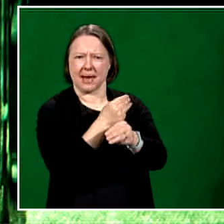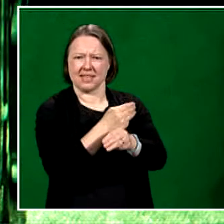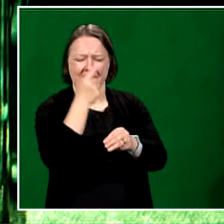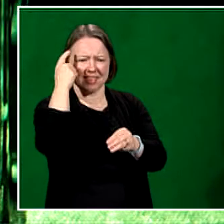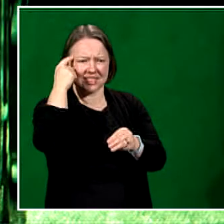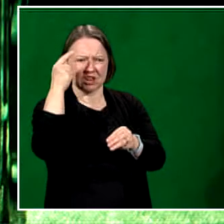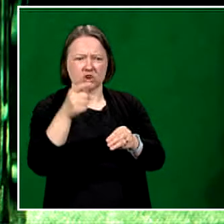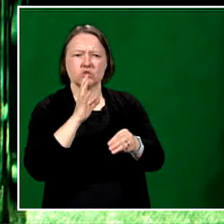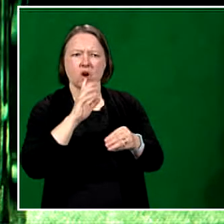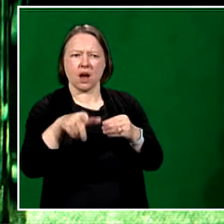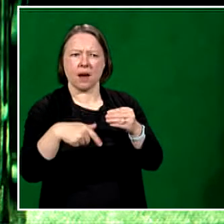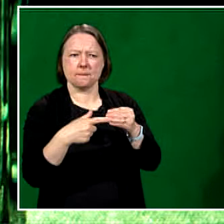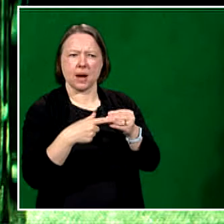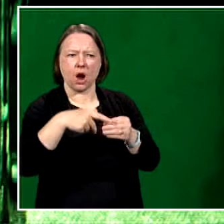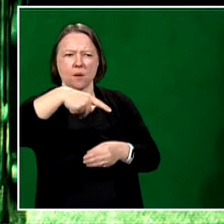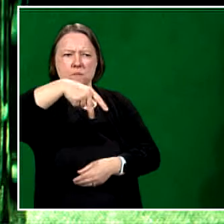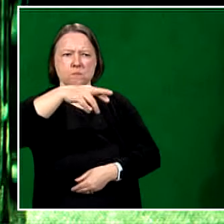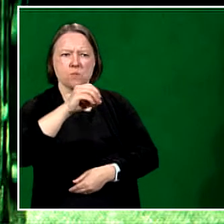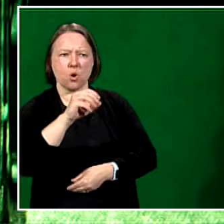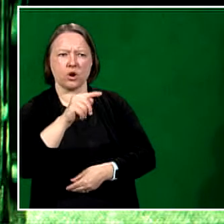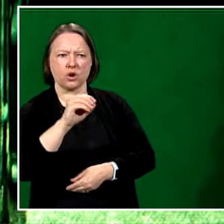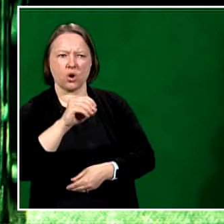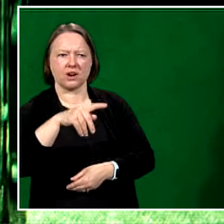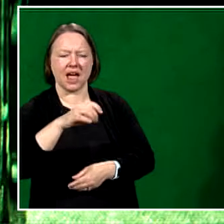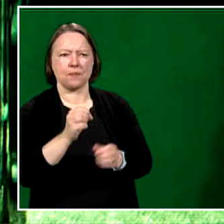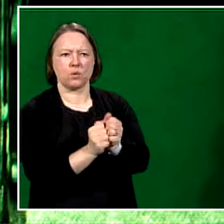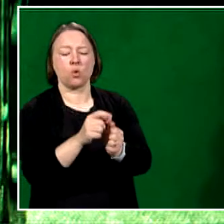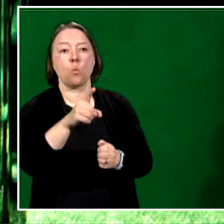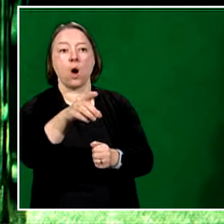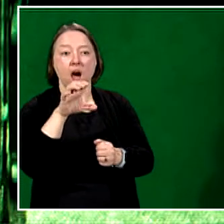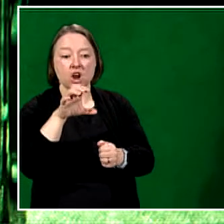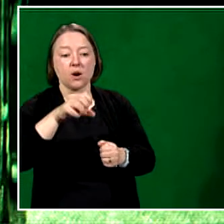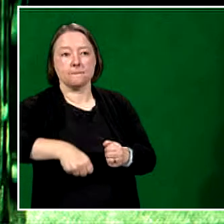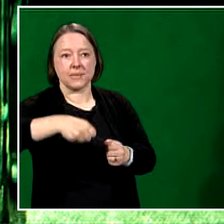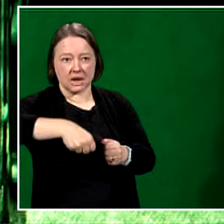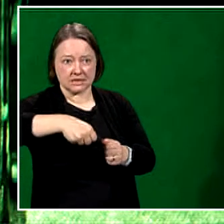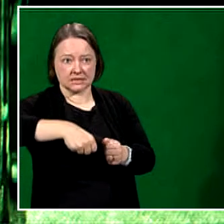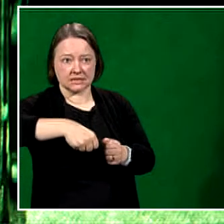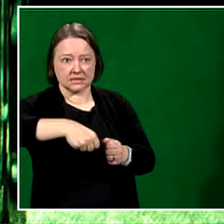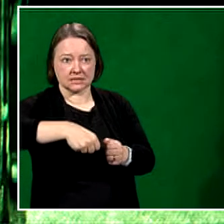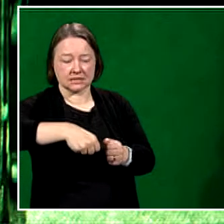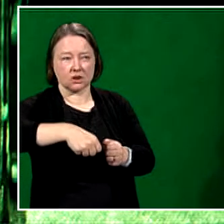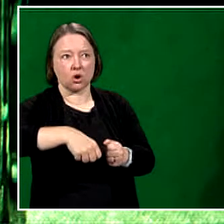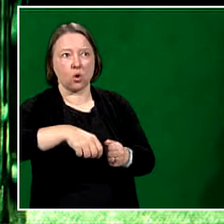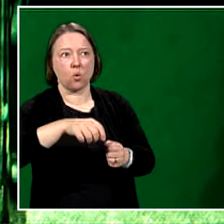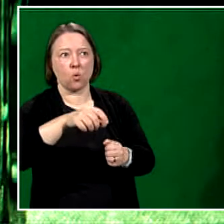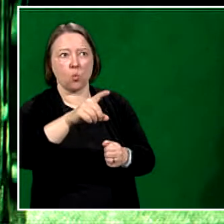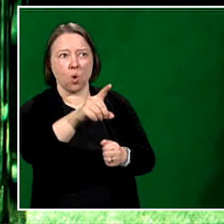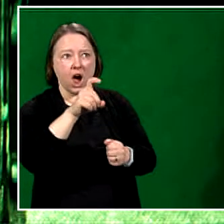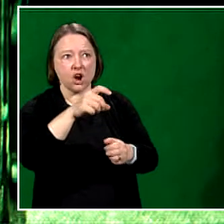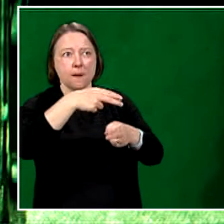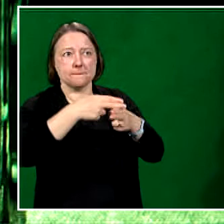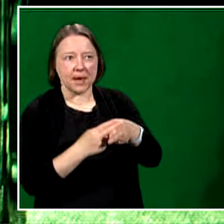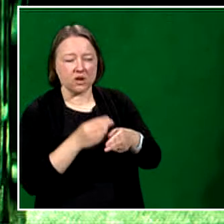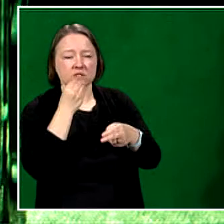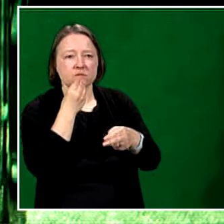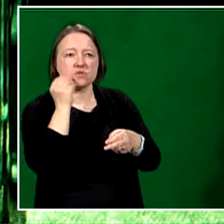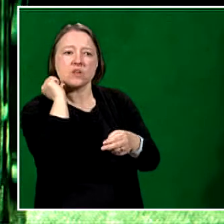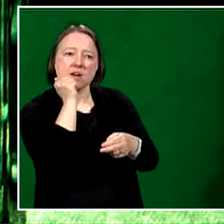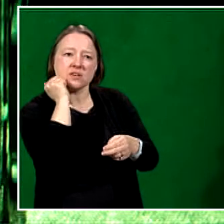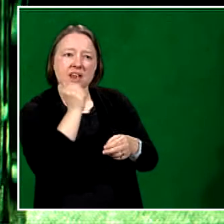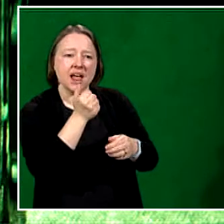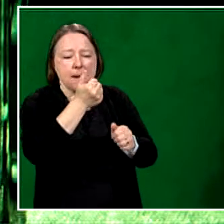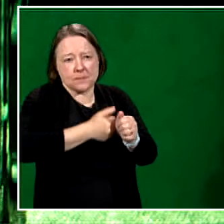you were talking about prototyping with 100 buckets. So 100 buckets, that's 100 pounds of food per day per